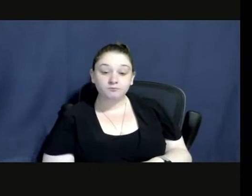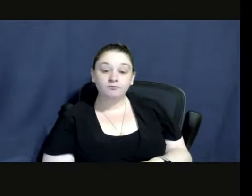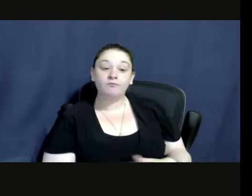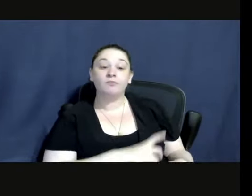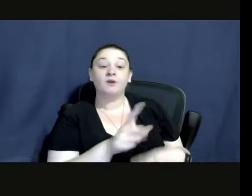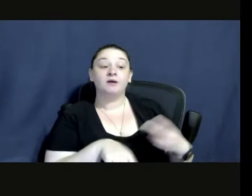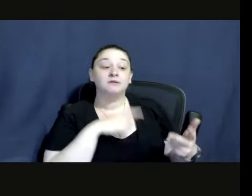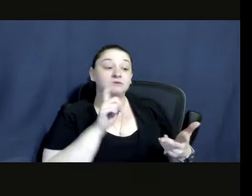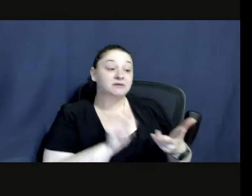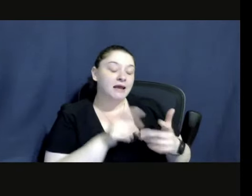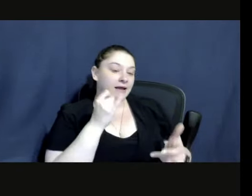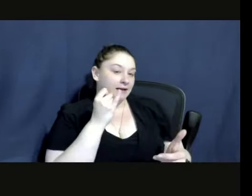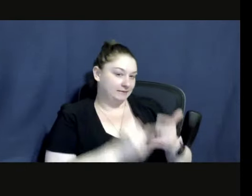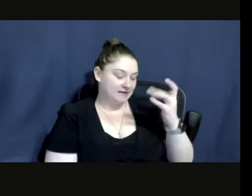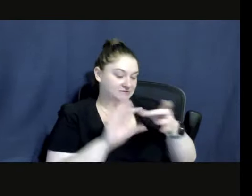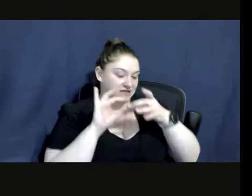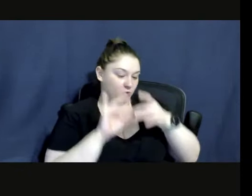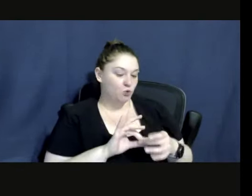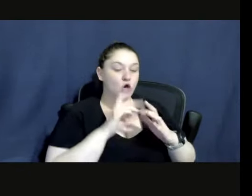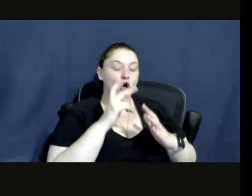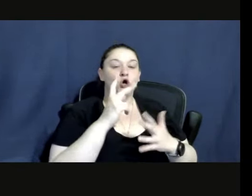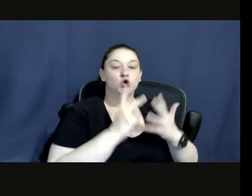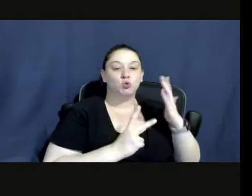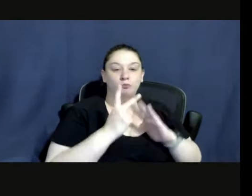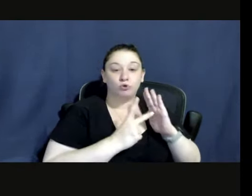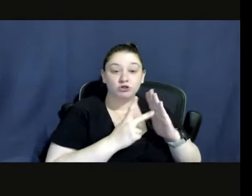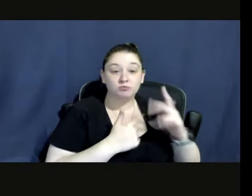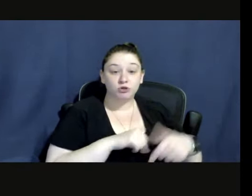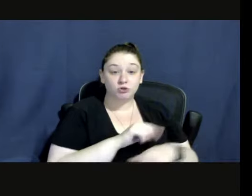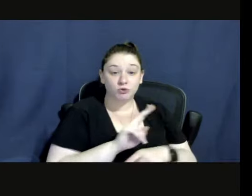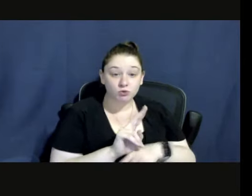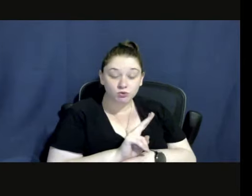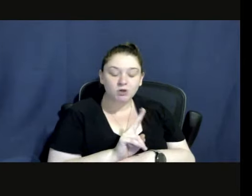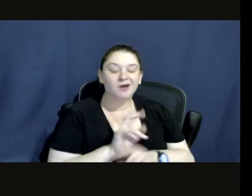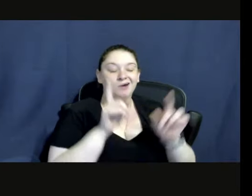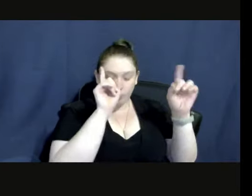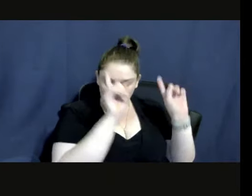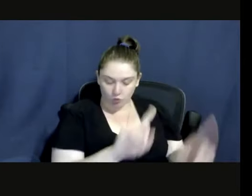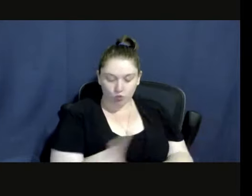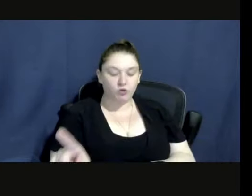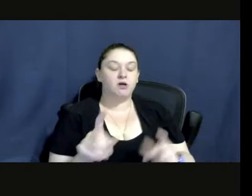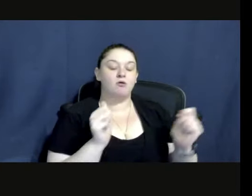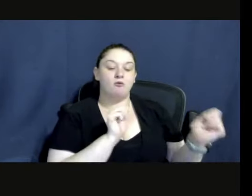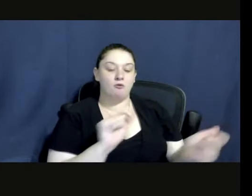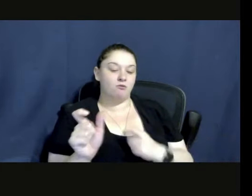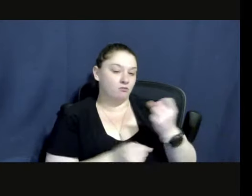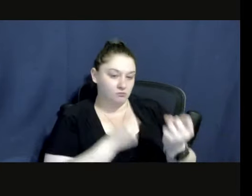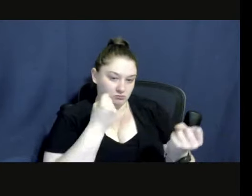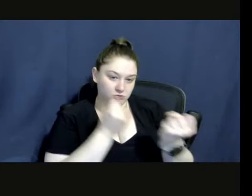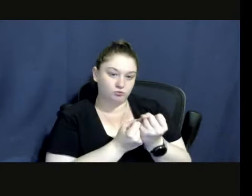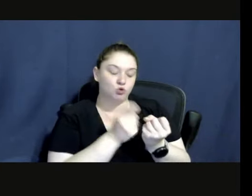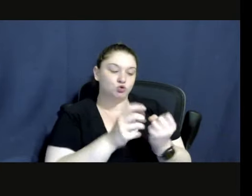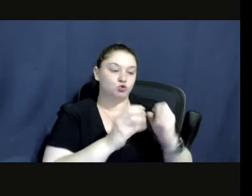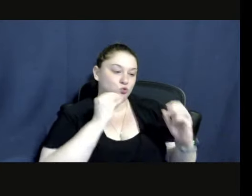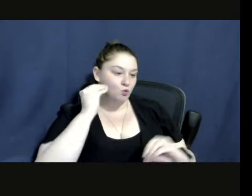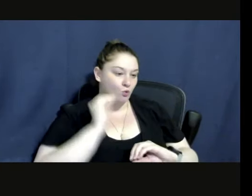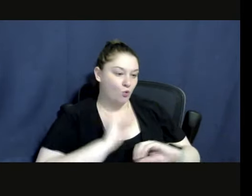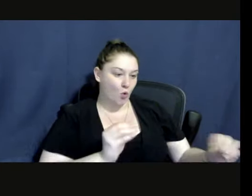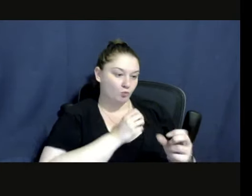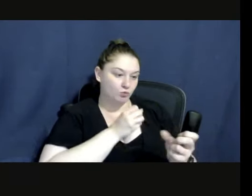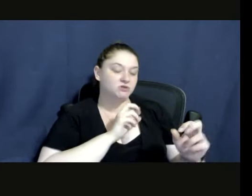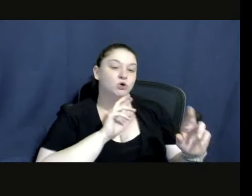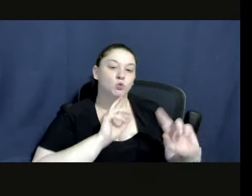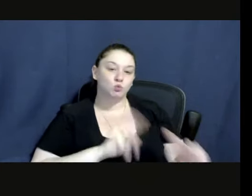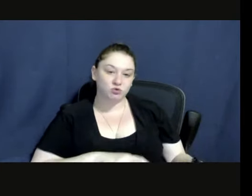lastly, in regards to the principles that we use, we agreed that all of our support to our homeless response systems would